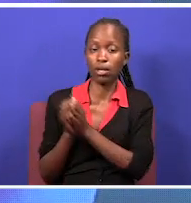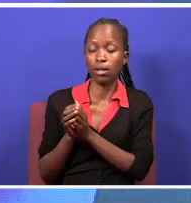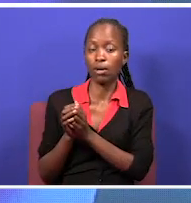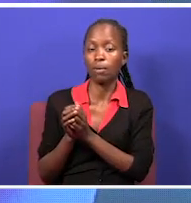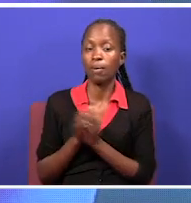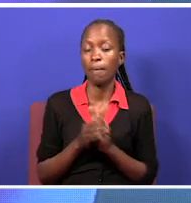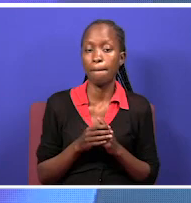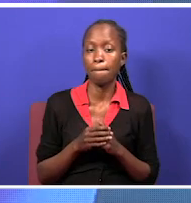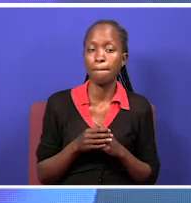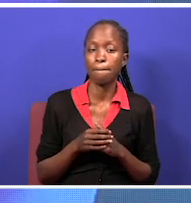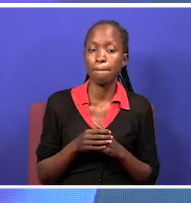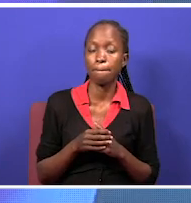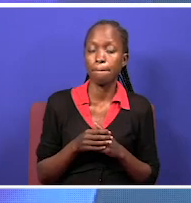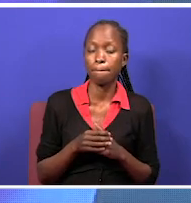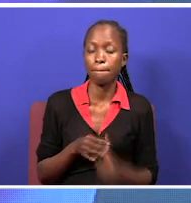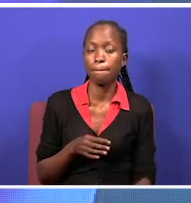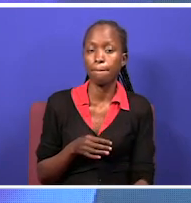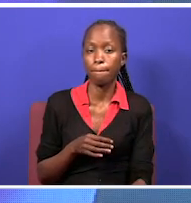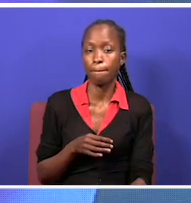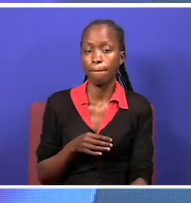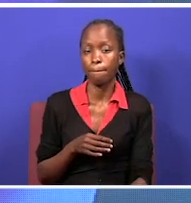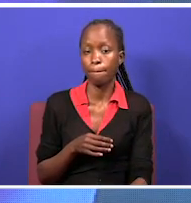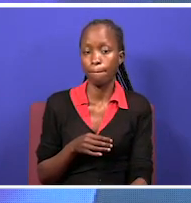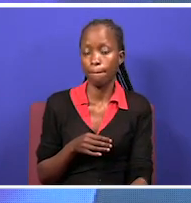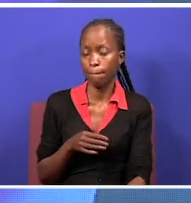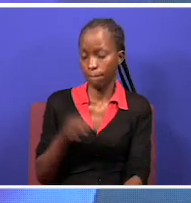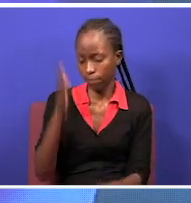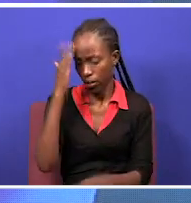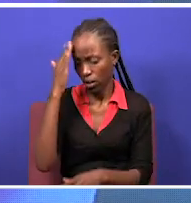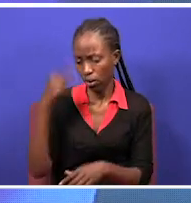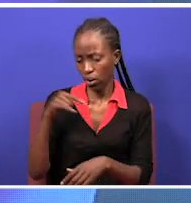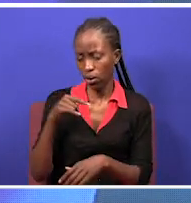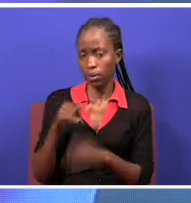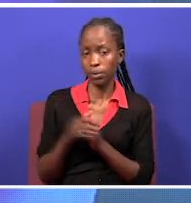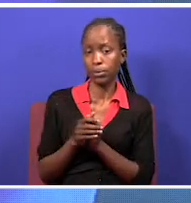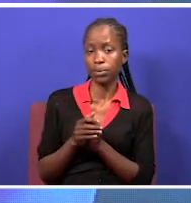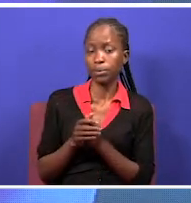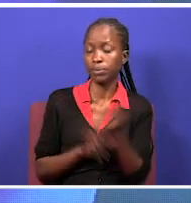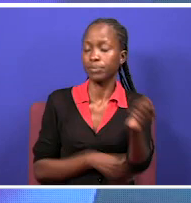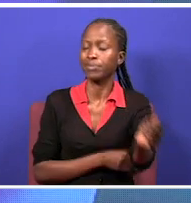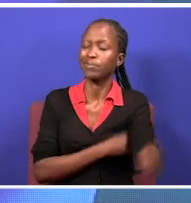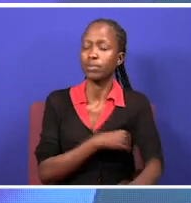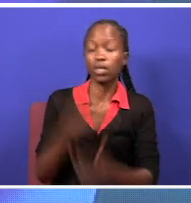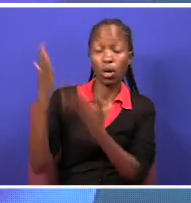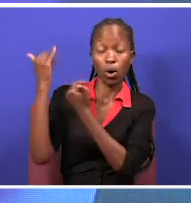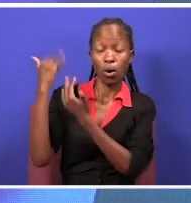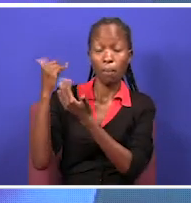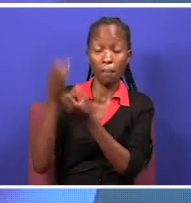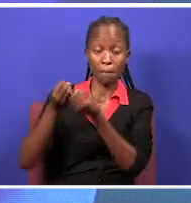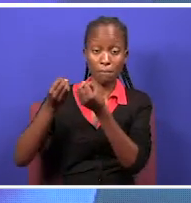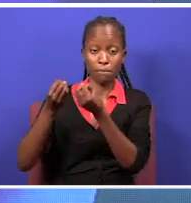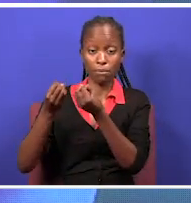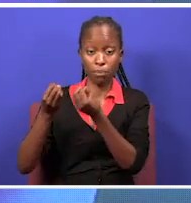Christians. You see, we are no longer following, at least most of us, I pray. There are some who are going back